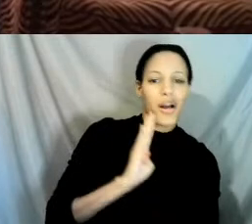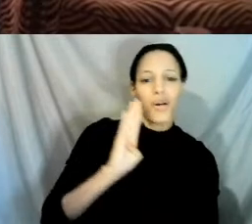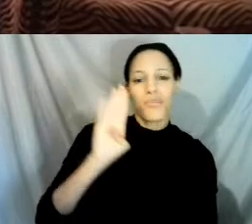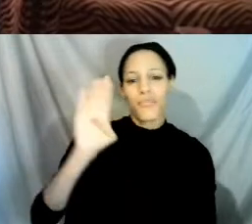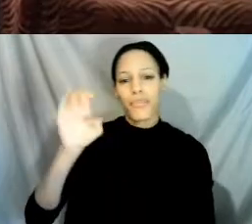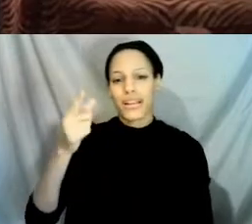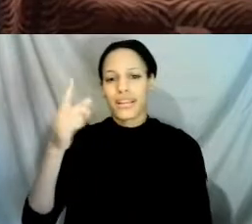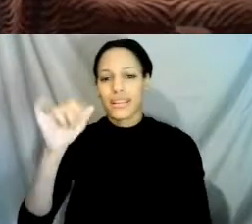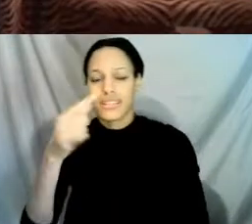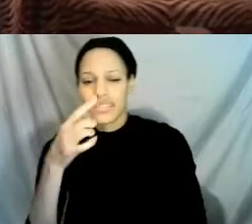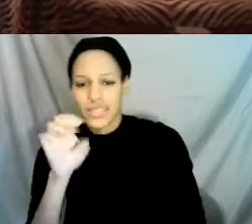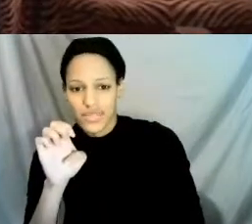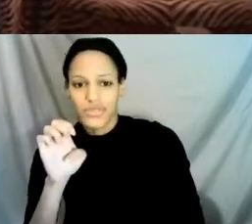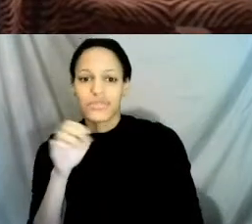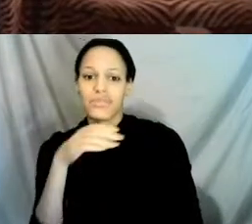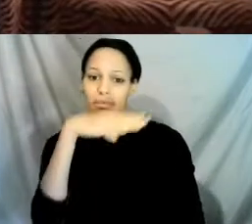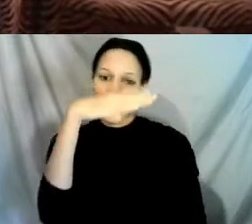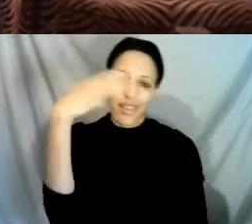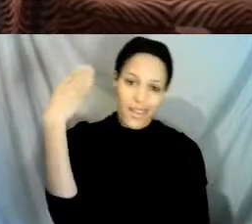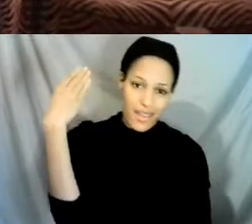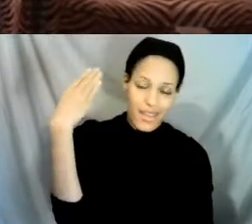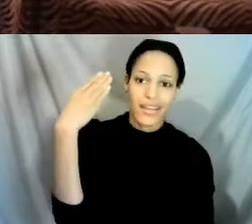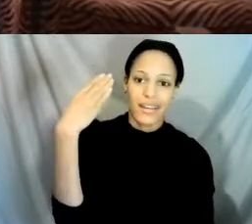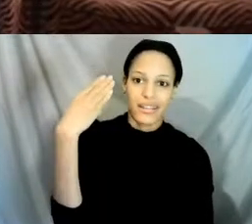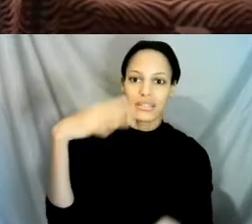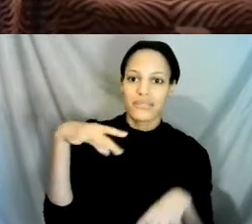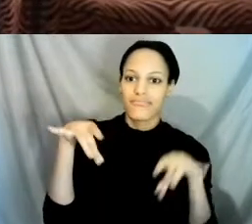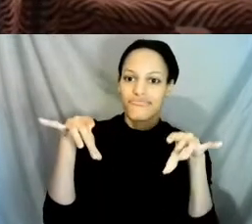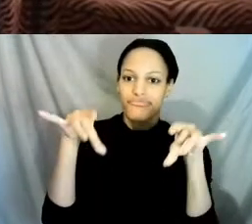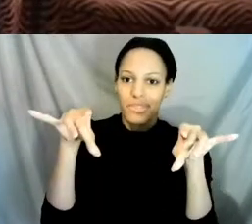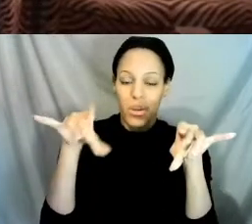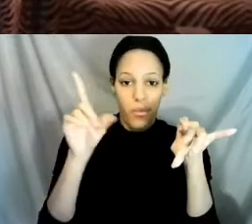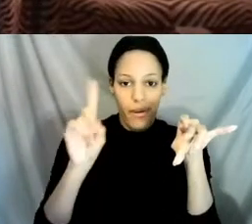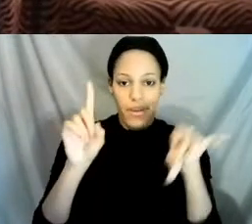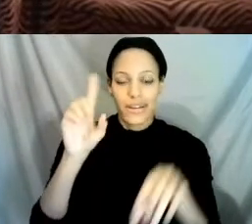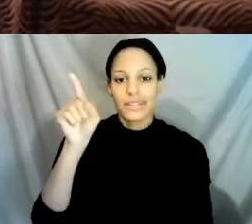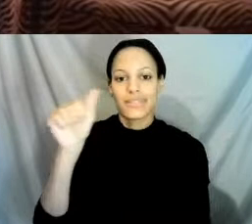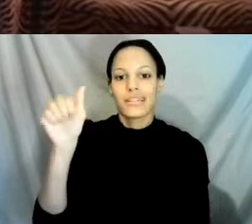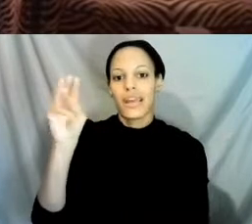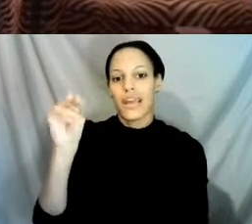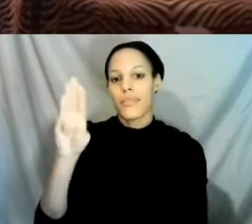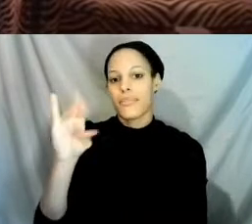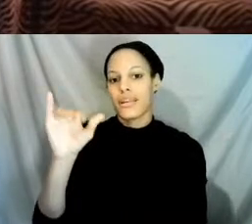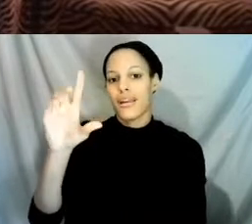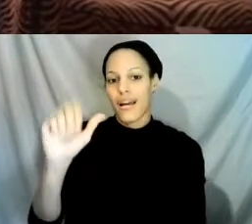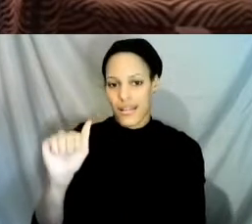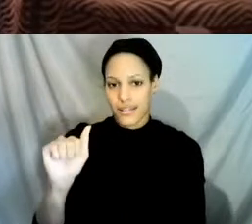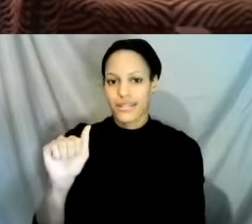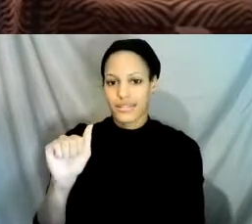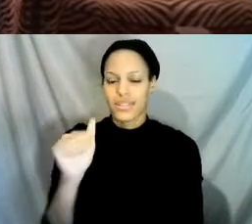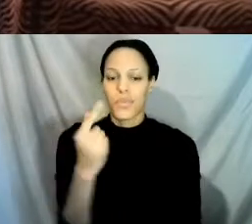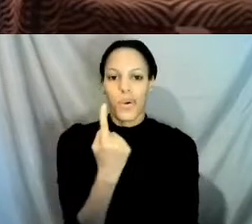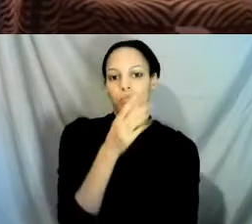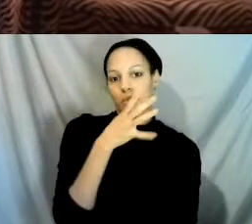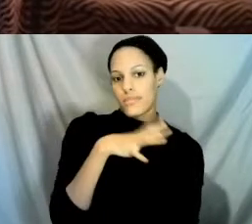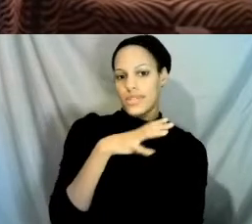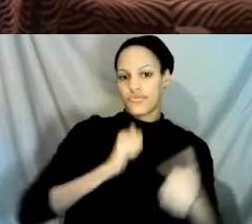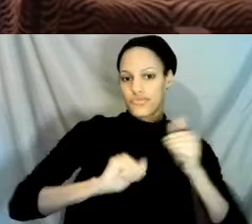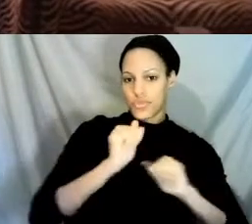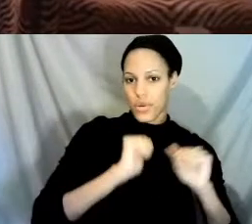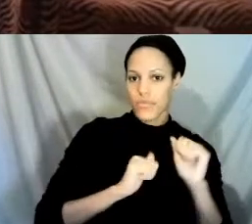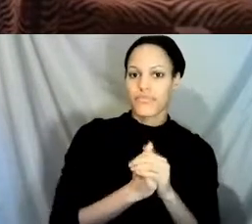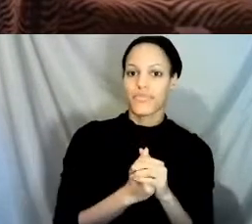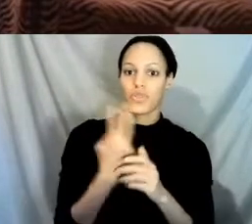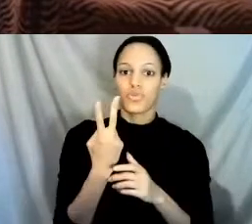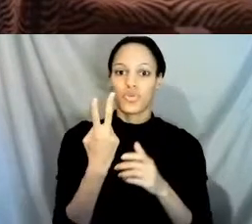I got, that I picked up in Zambia doing a one-woman show. There are two pillows with beautiful graphic